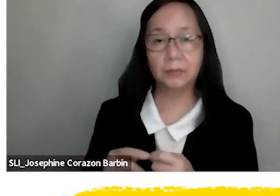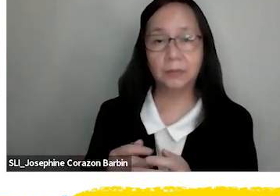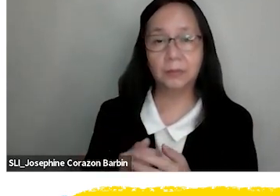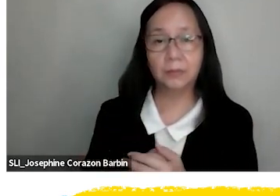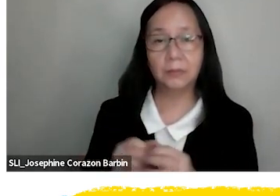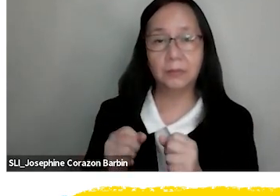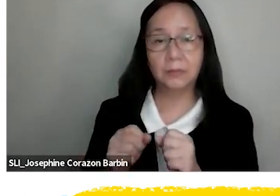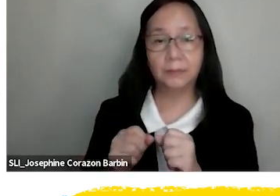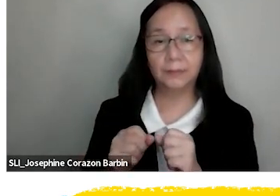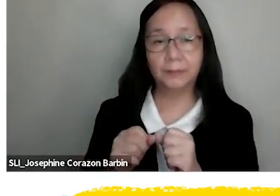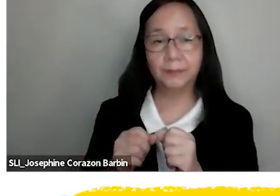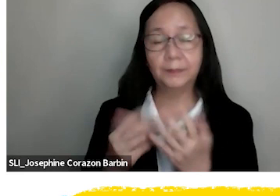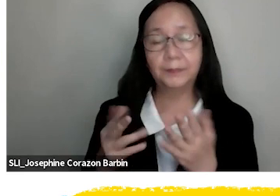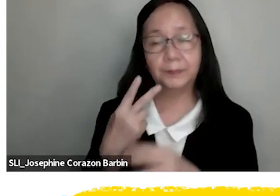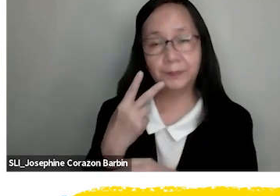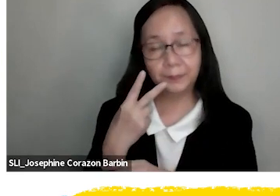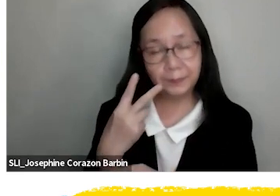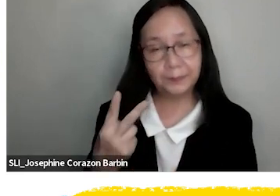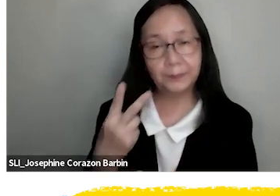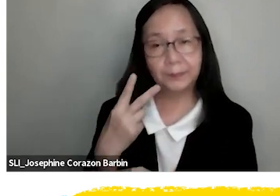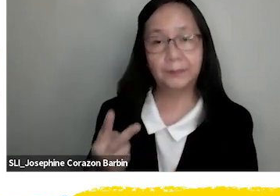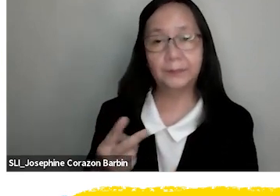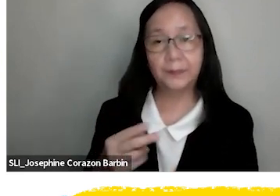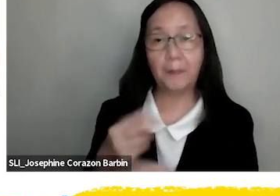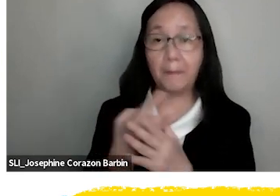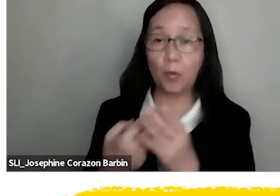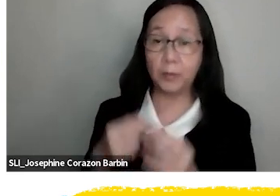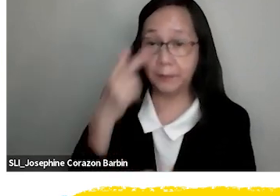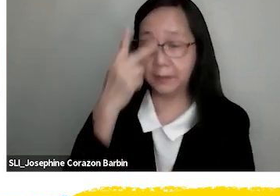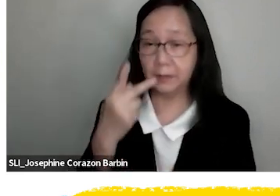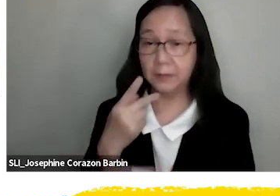So you see that all over the world, parents have